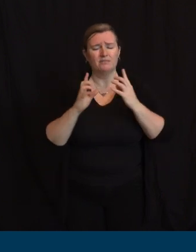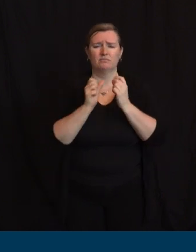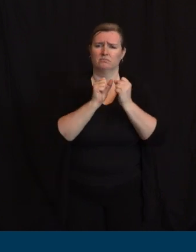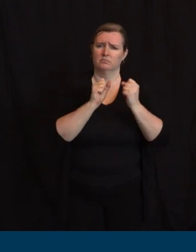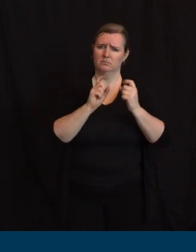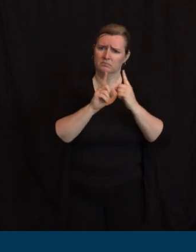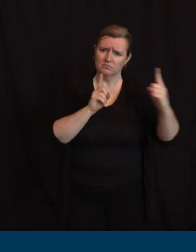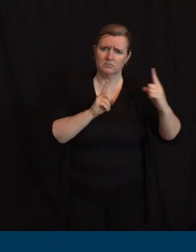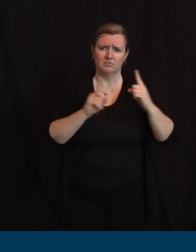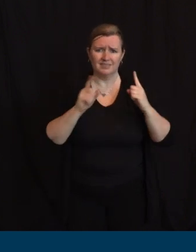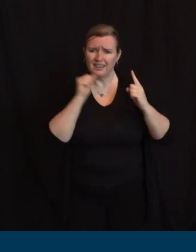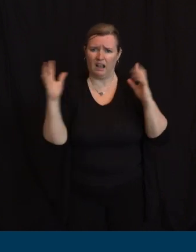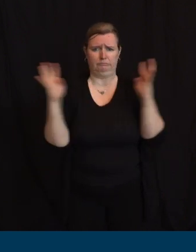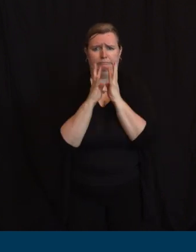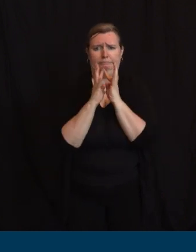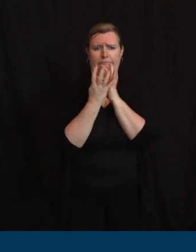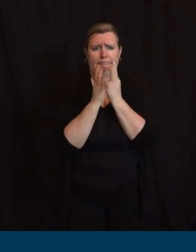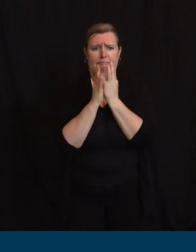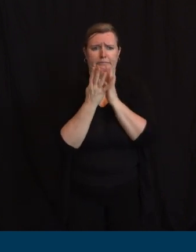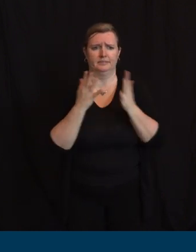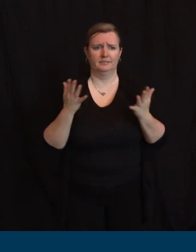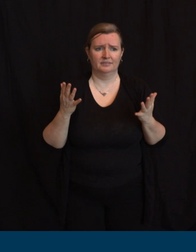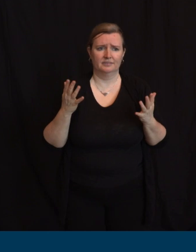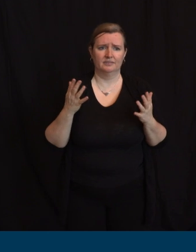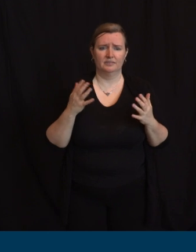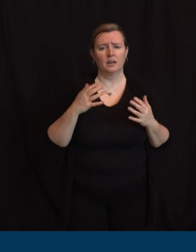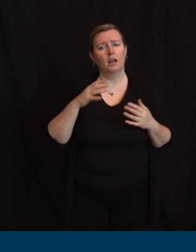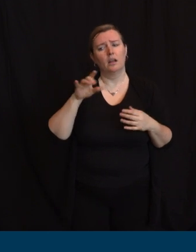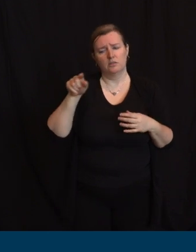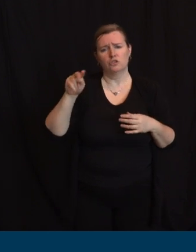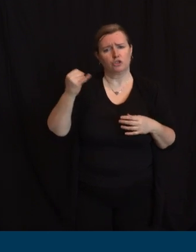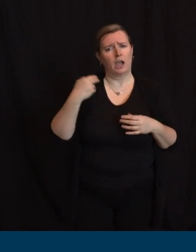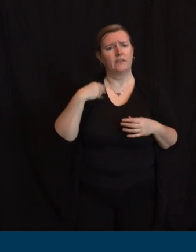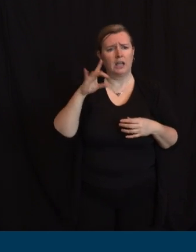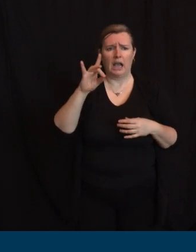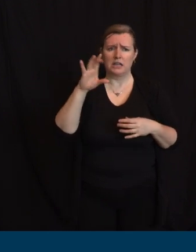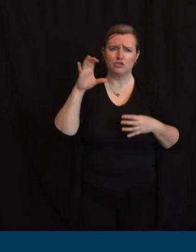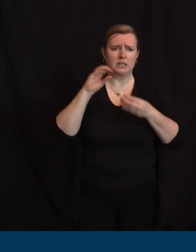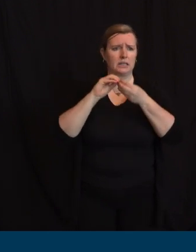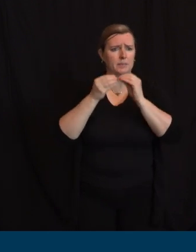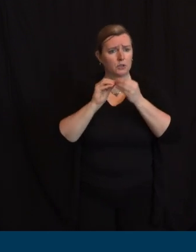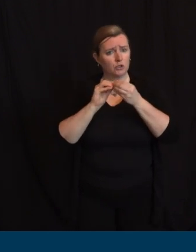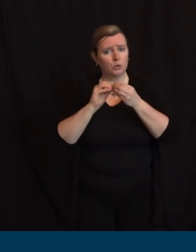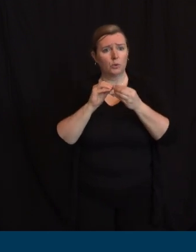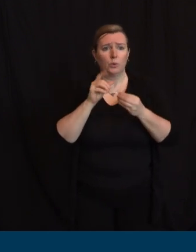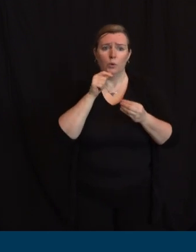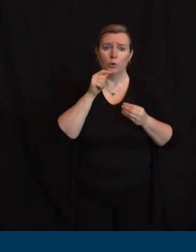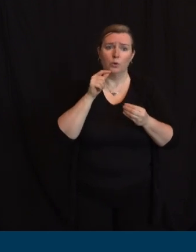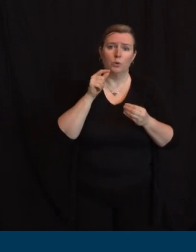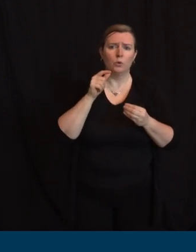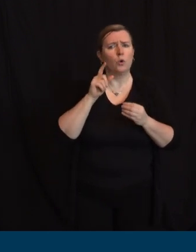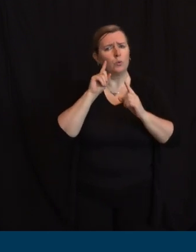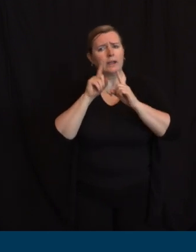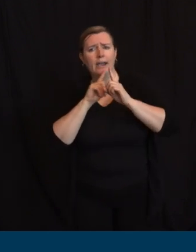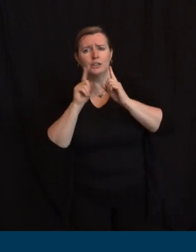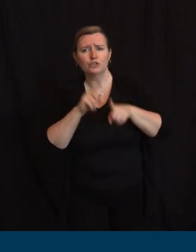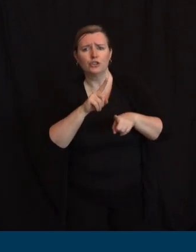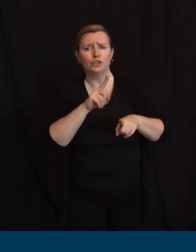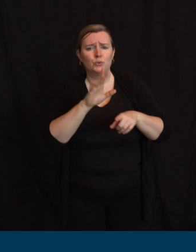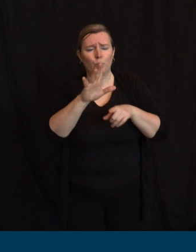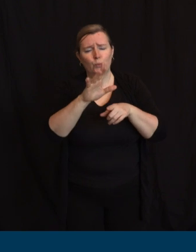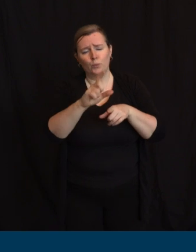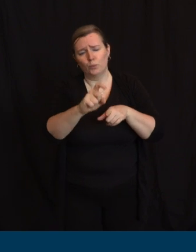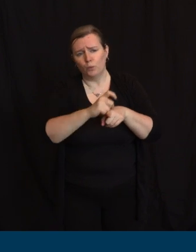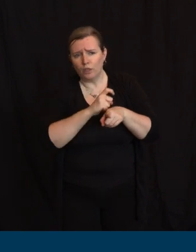human on the other end who's prepared to take the calls. And beyond that, I've said this, that I feel strongly